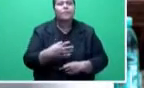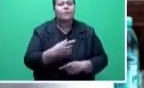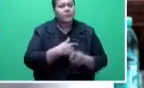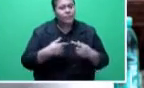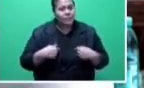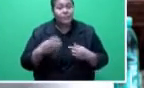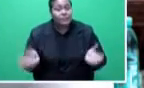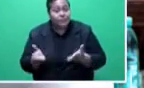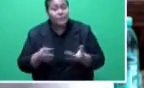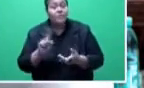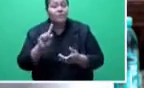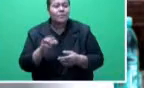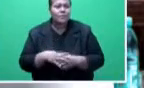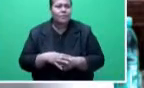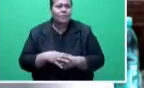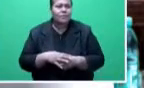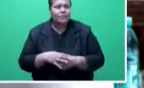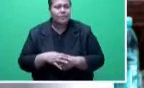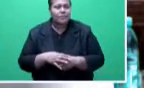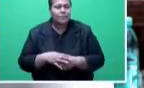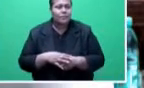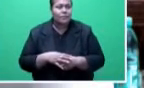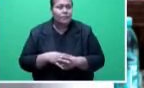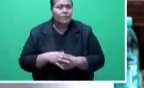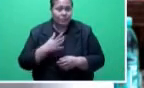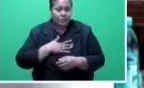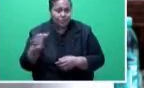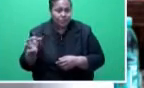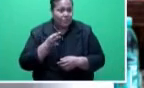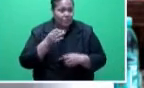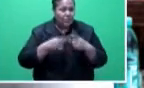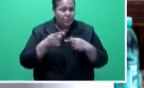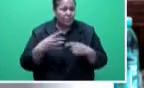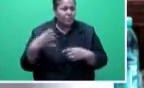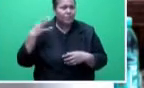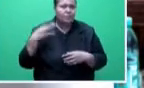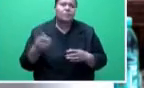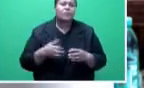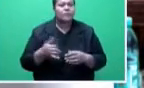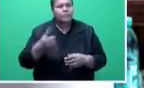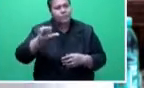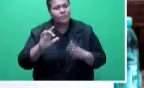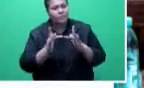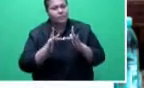have been encouraged to inquire about the status of the application through emails and phone